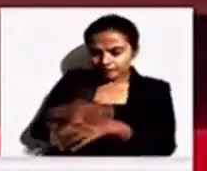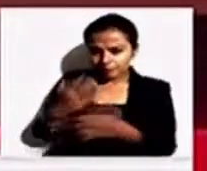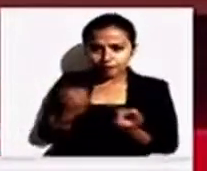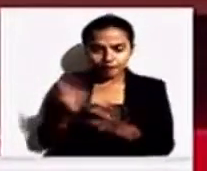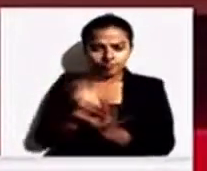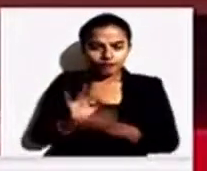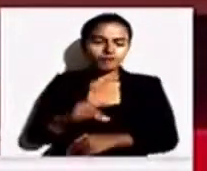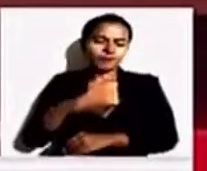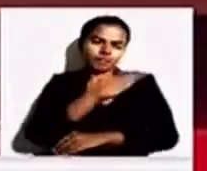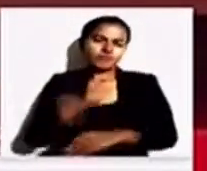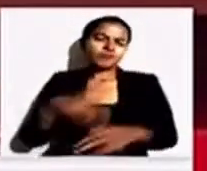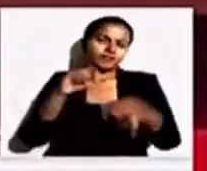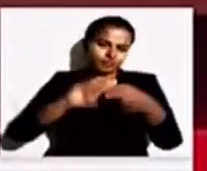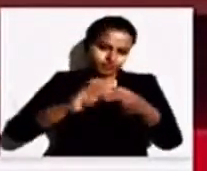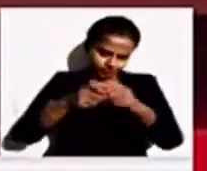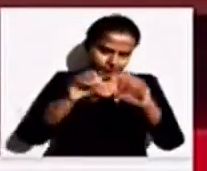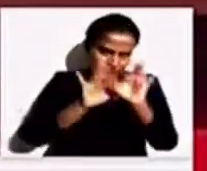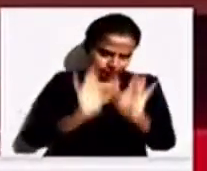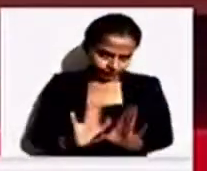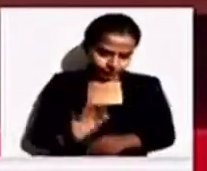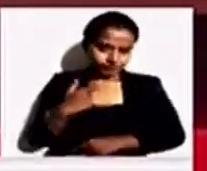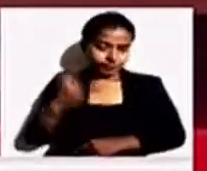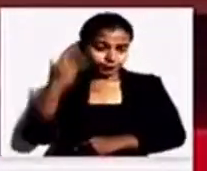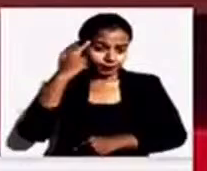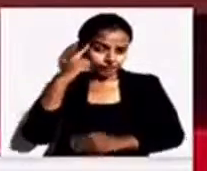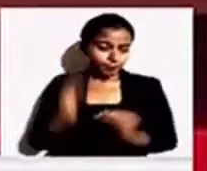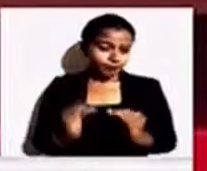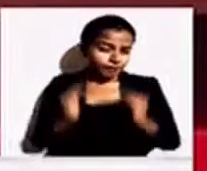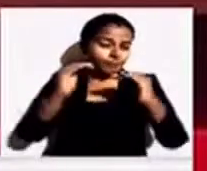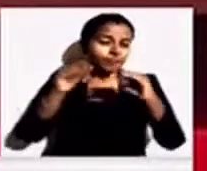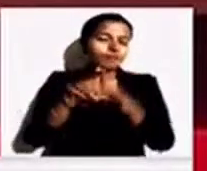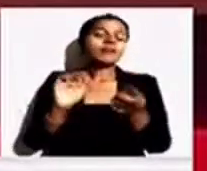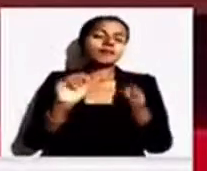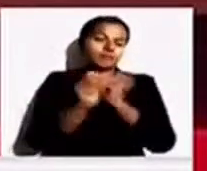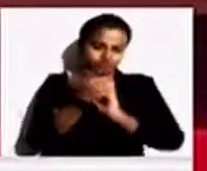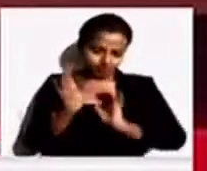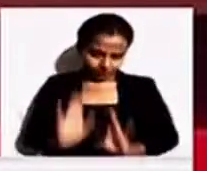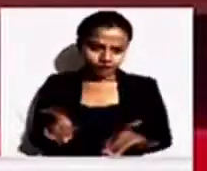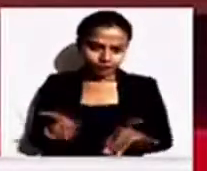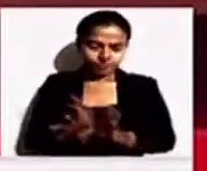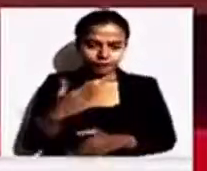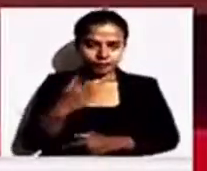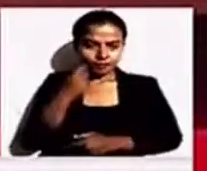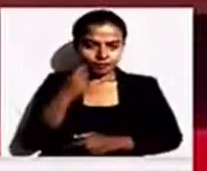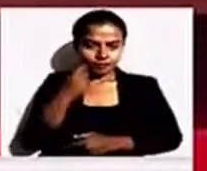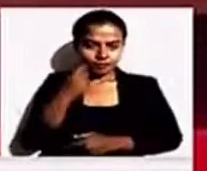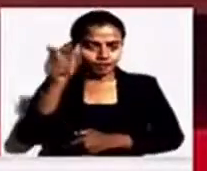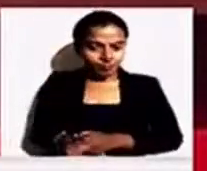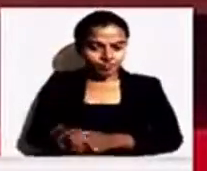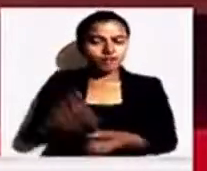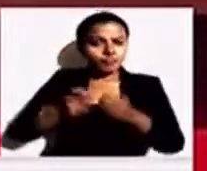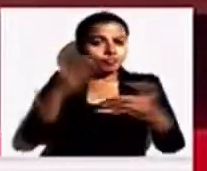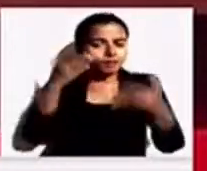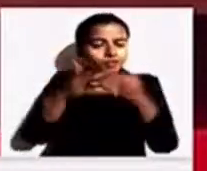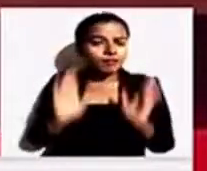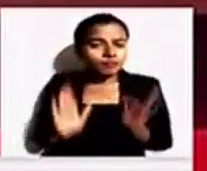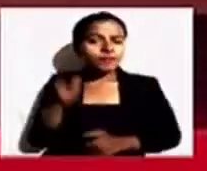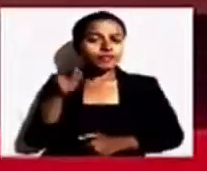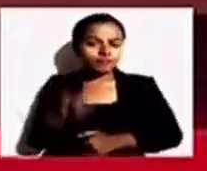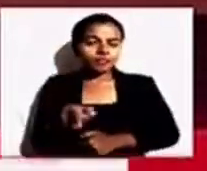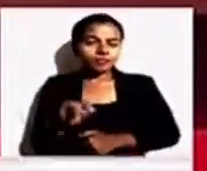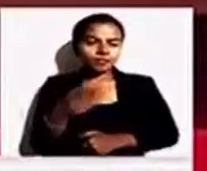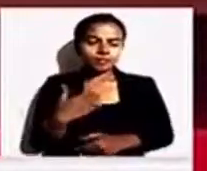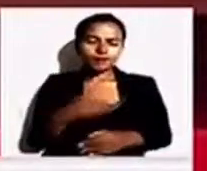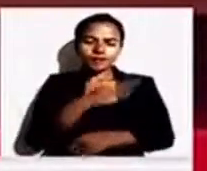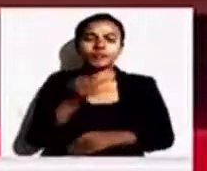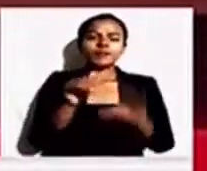that mindset in itself has to change from some kind of individualized issue to a social issue, right? An